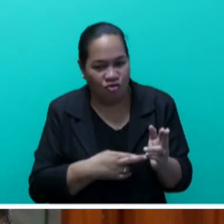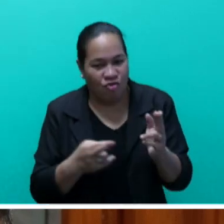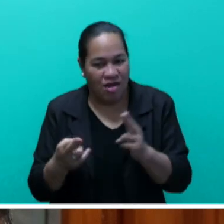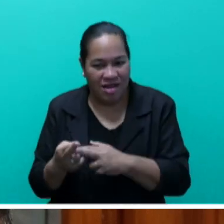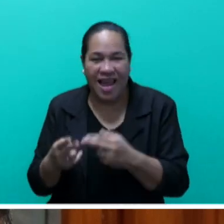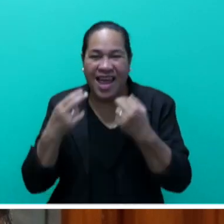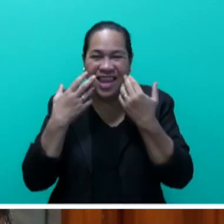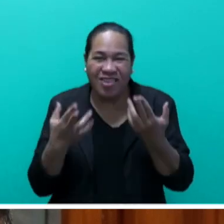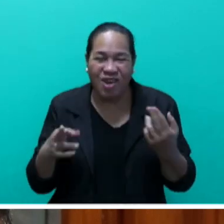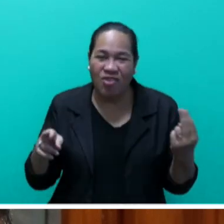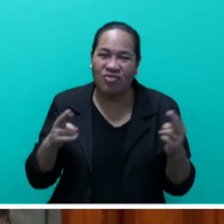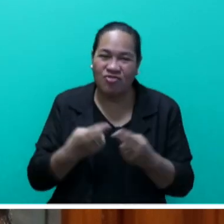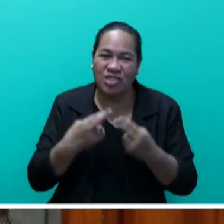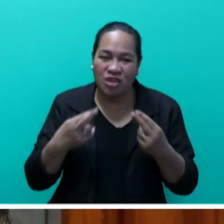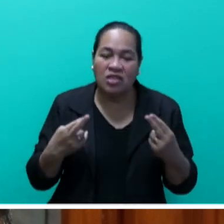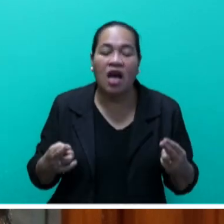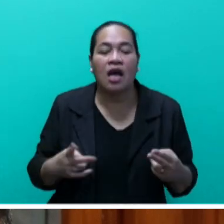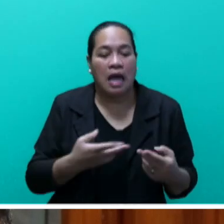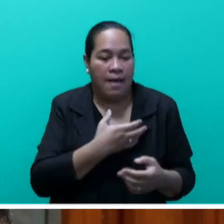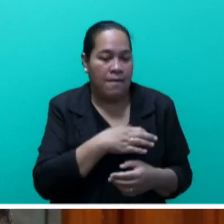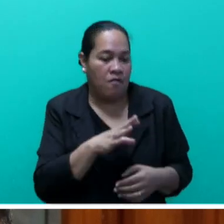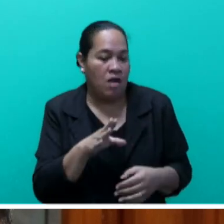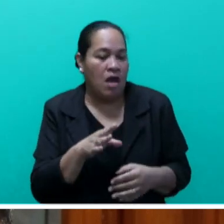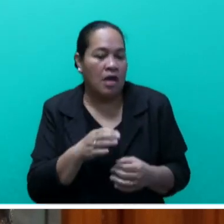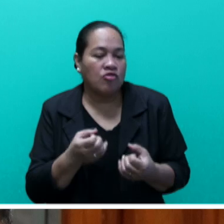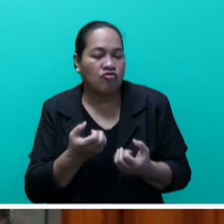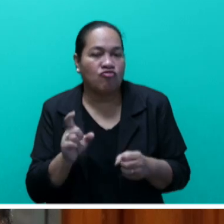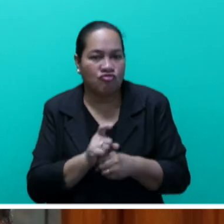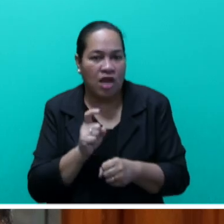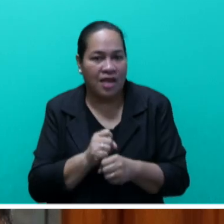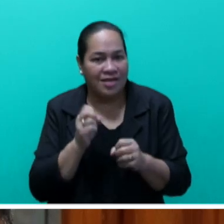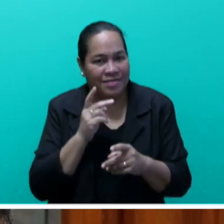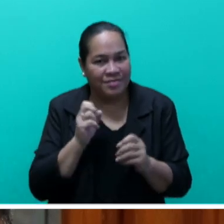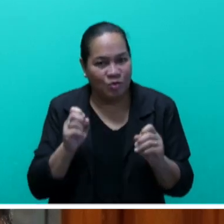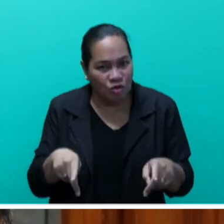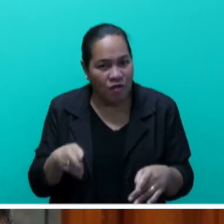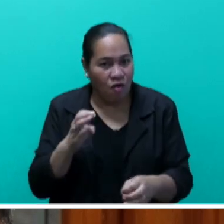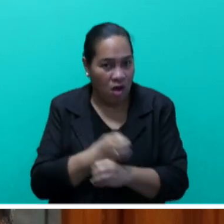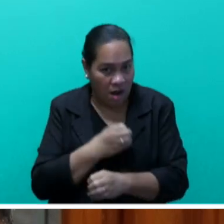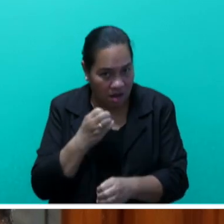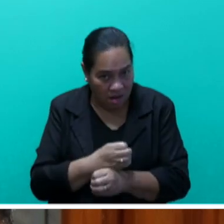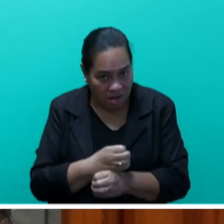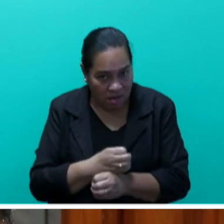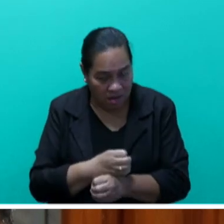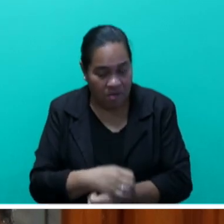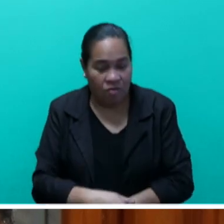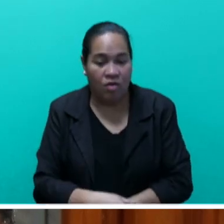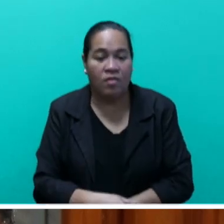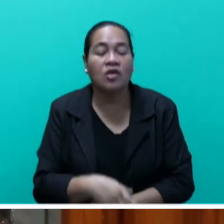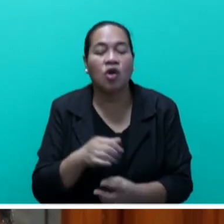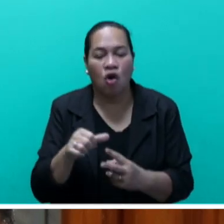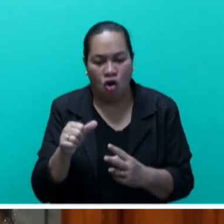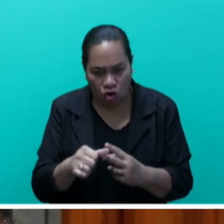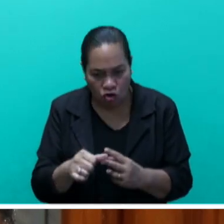resources environment for job creation and income generation, to not only enable